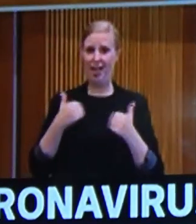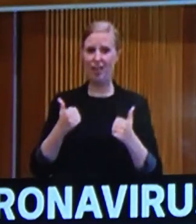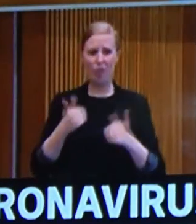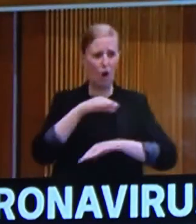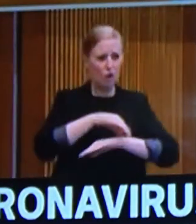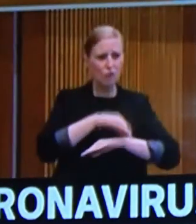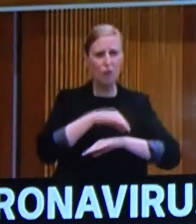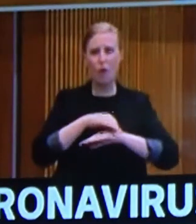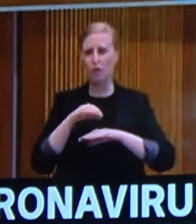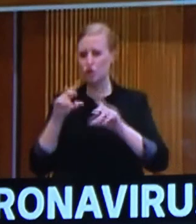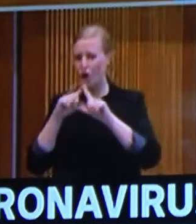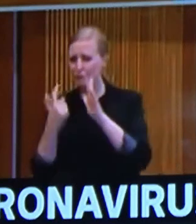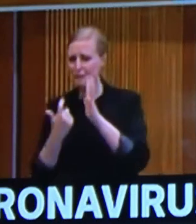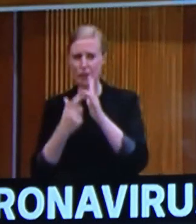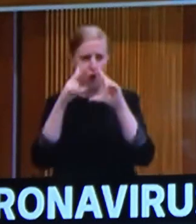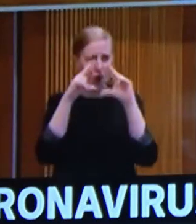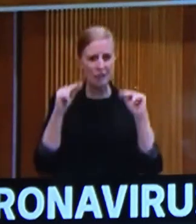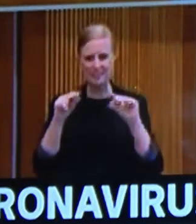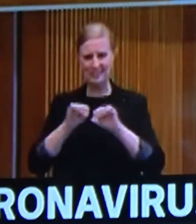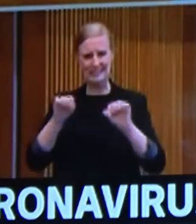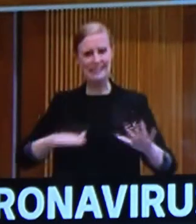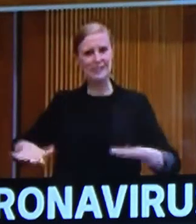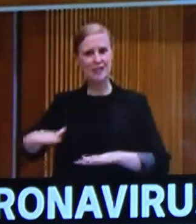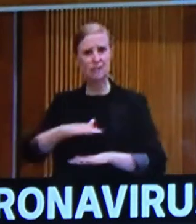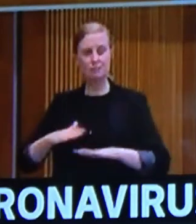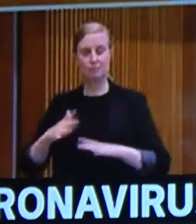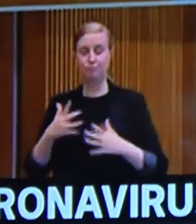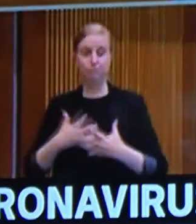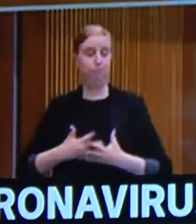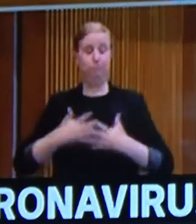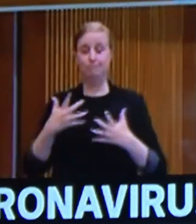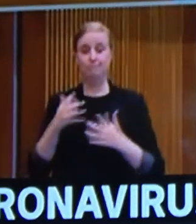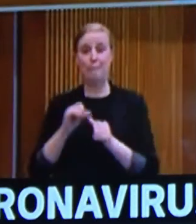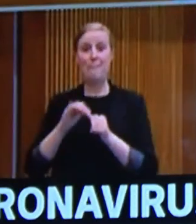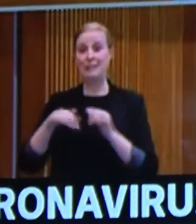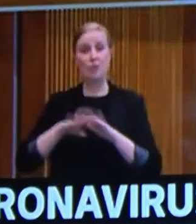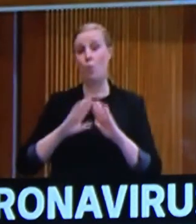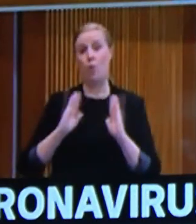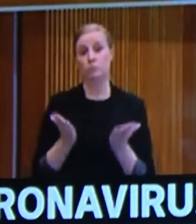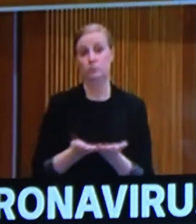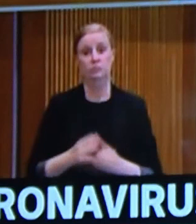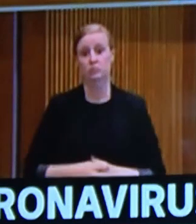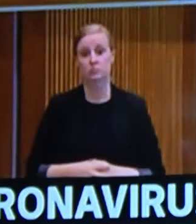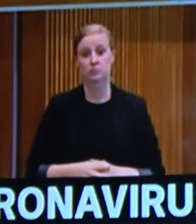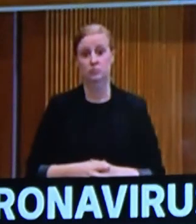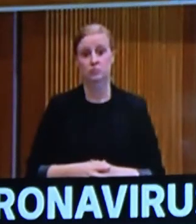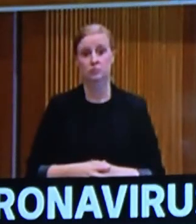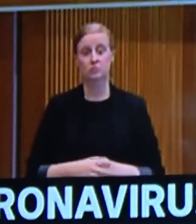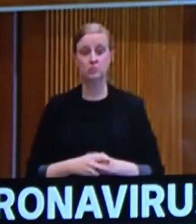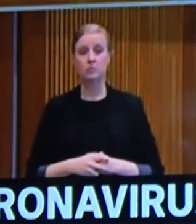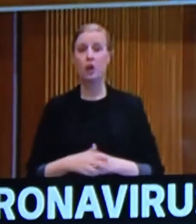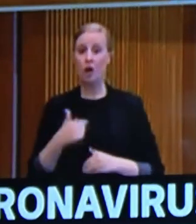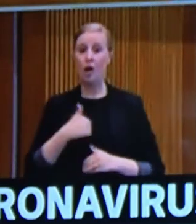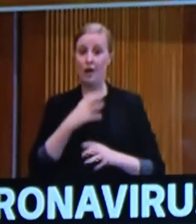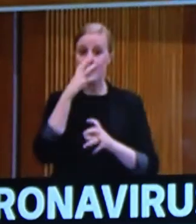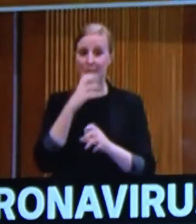would argue the best, and certainly at this point we are, in my view, the best prepared country in